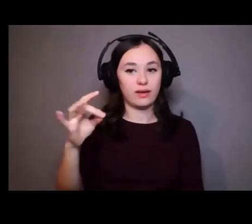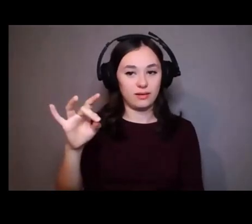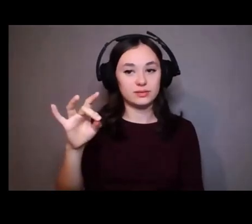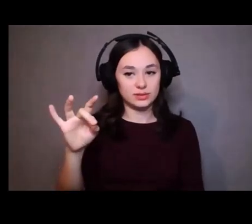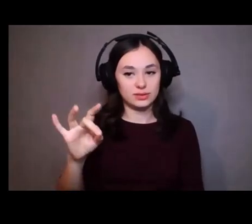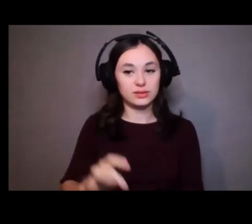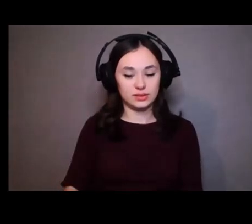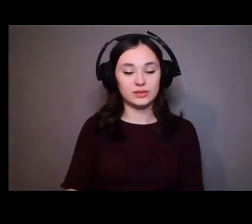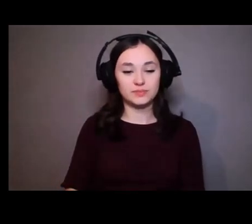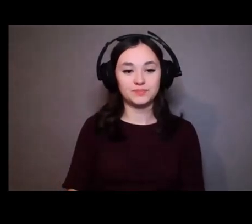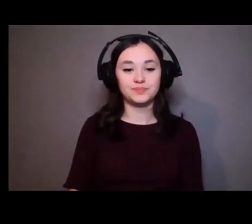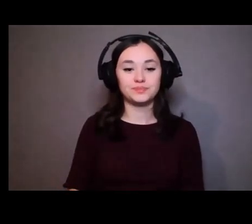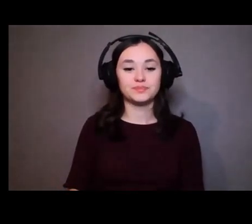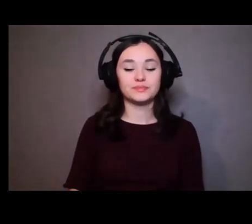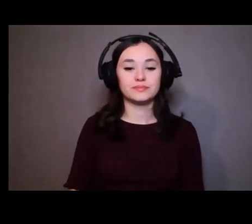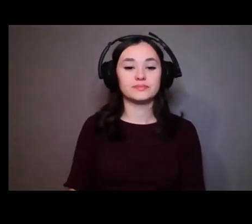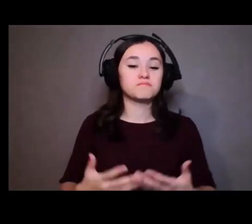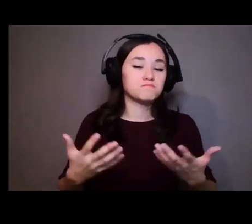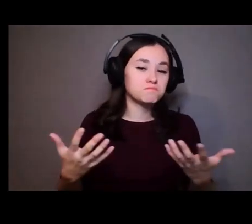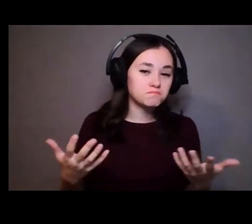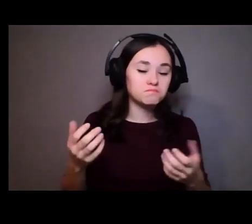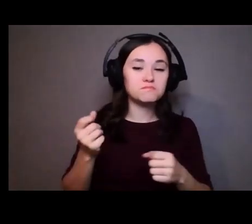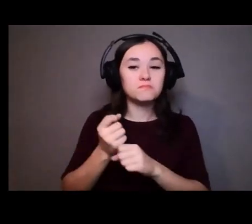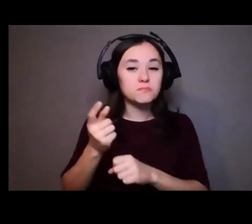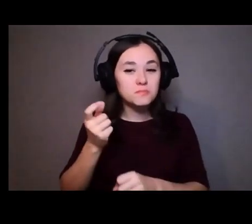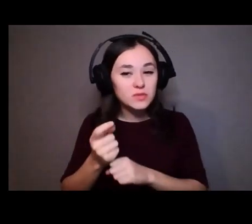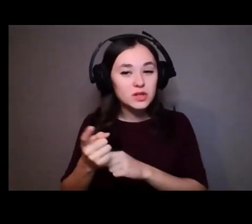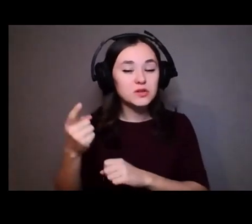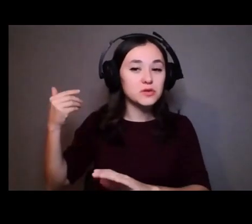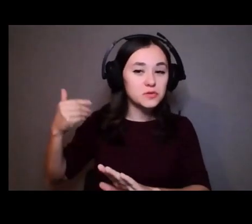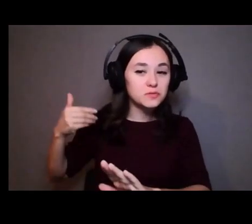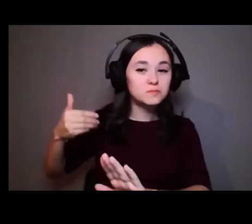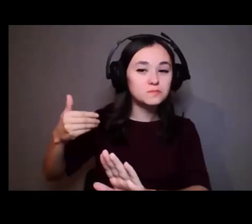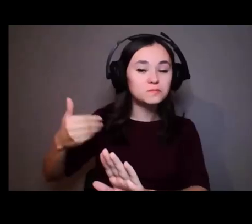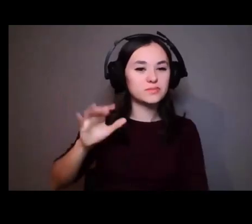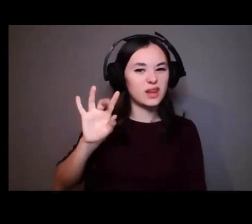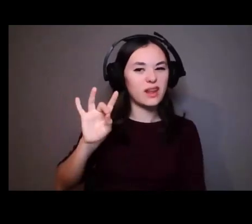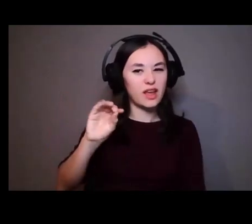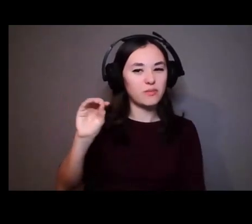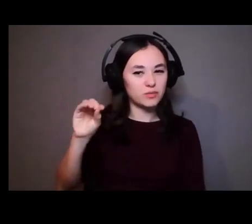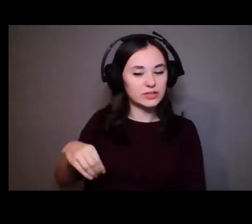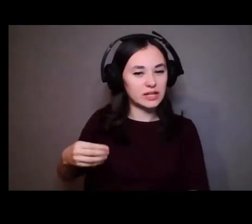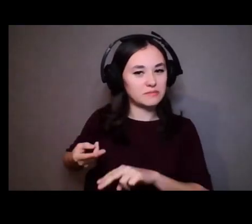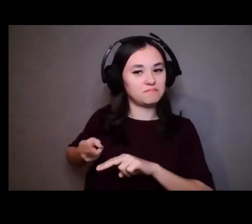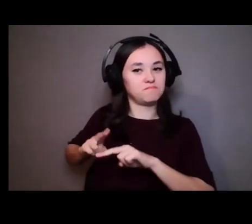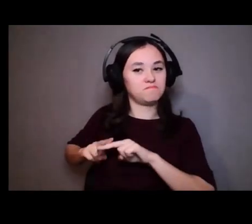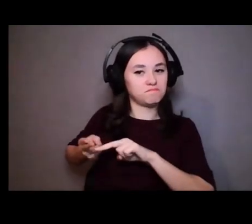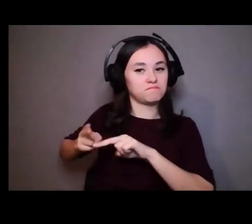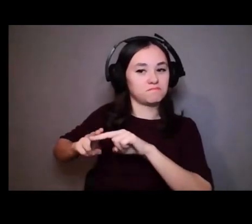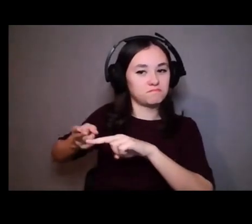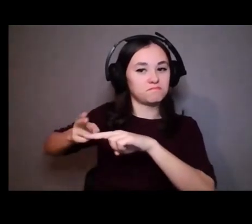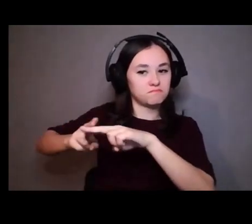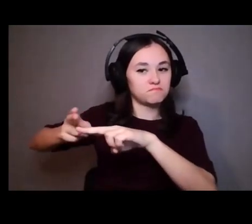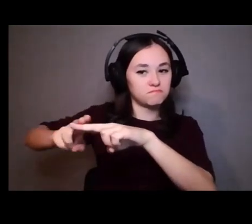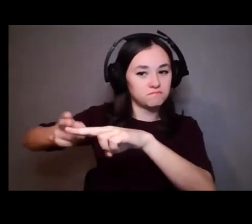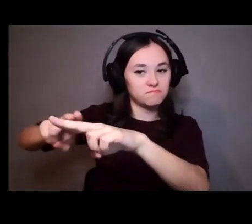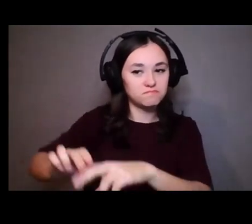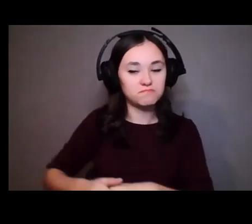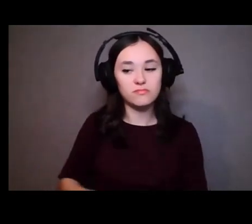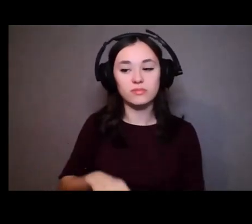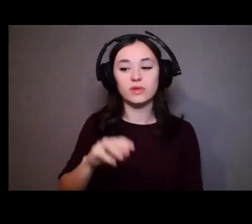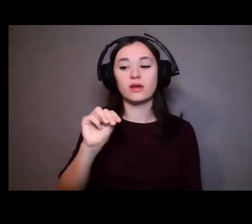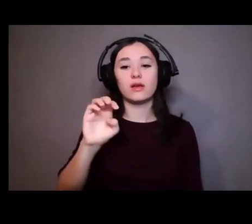This is about, if you want to think about it on an annual basis, around 8% growth per year. This exceeded, as Melinda mentioned